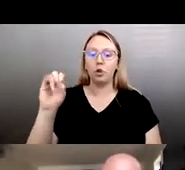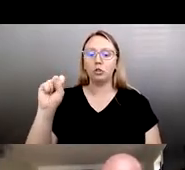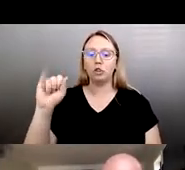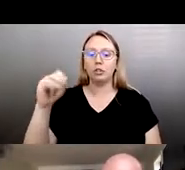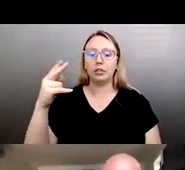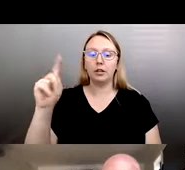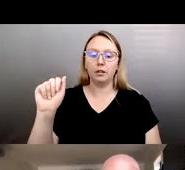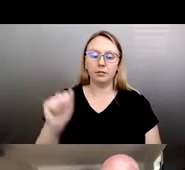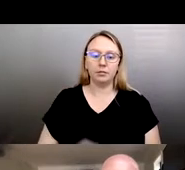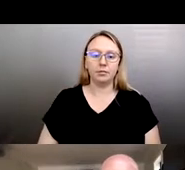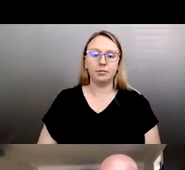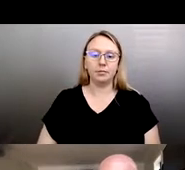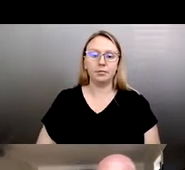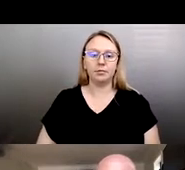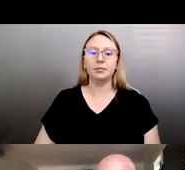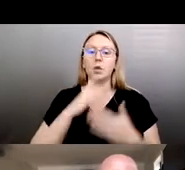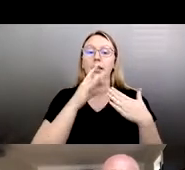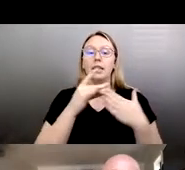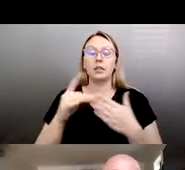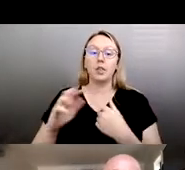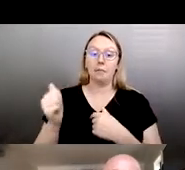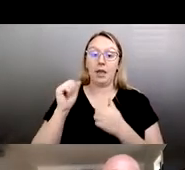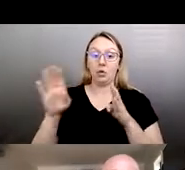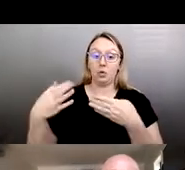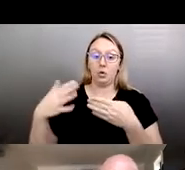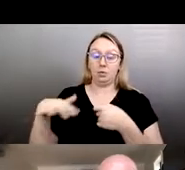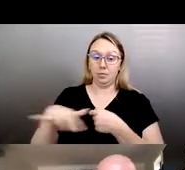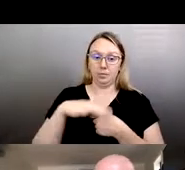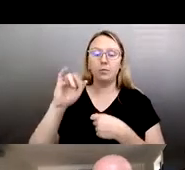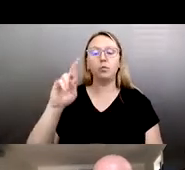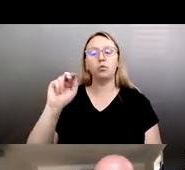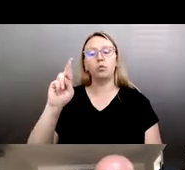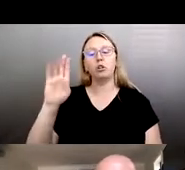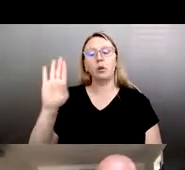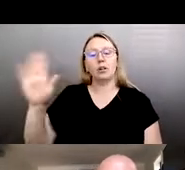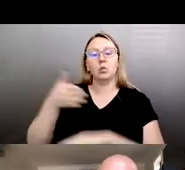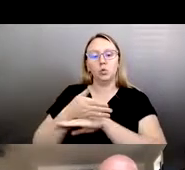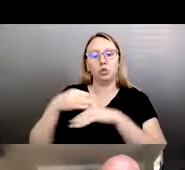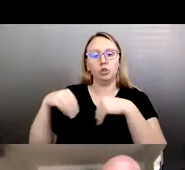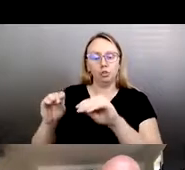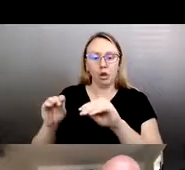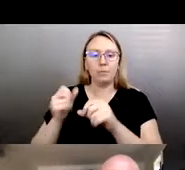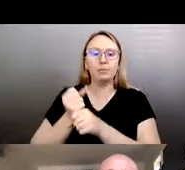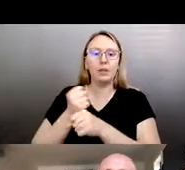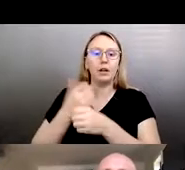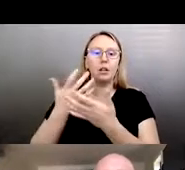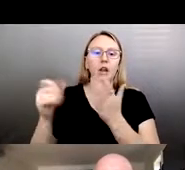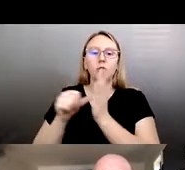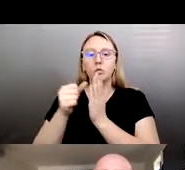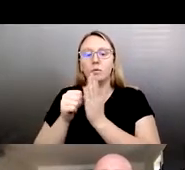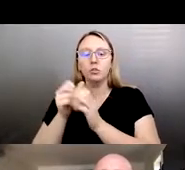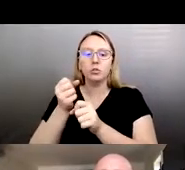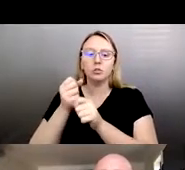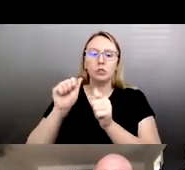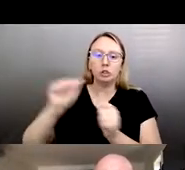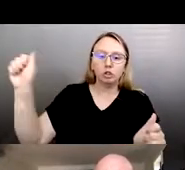And this will lead us into the back room space, which was Roger's wood shop, where he made a lot of his sculptures and stretched his canvases. This is